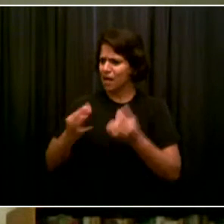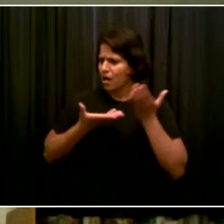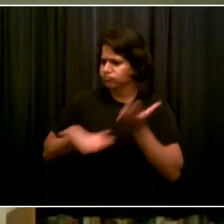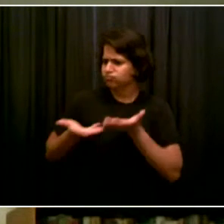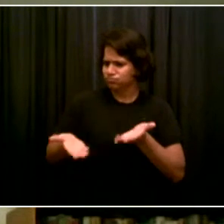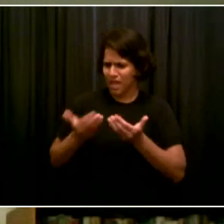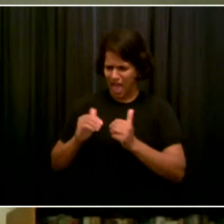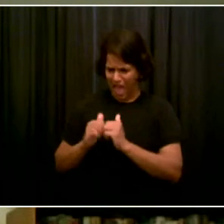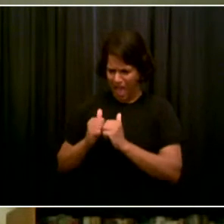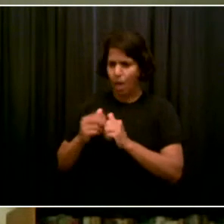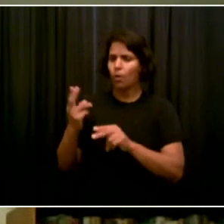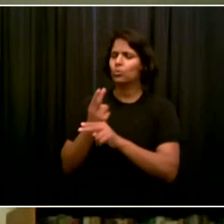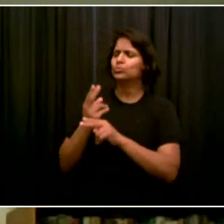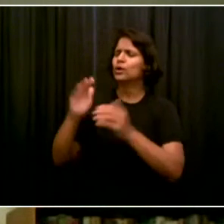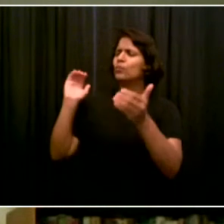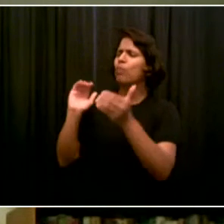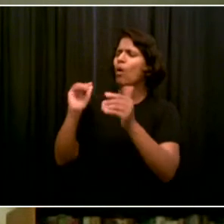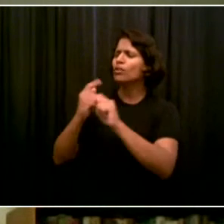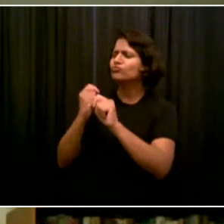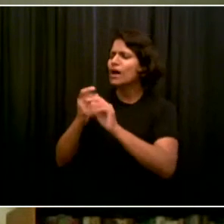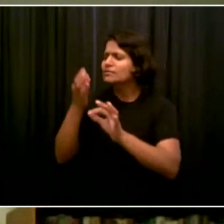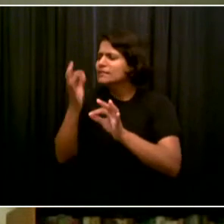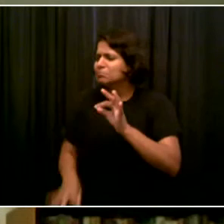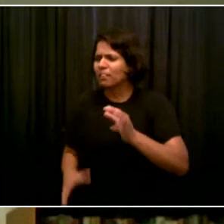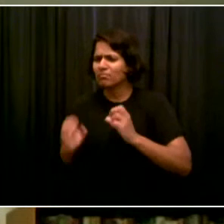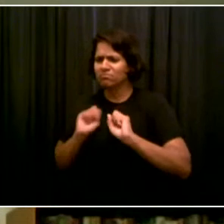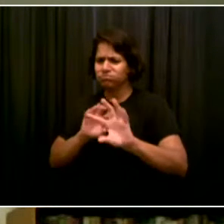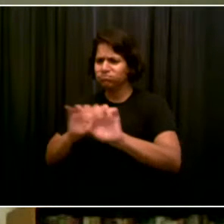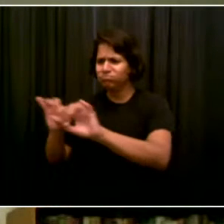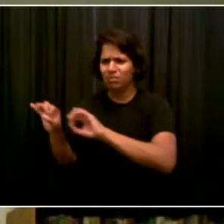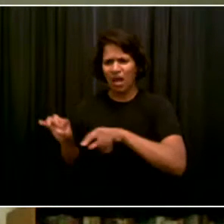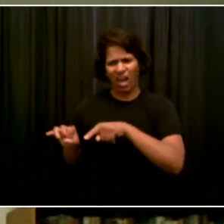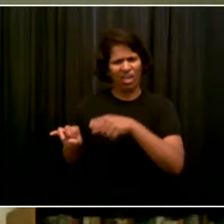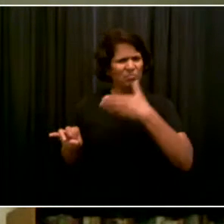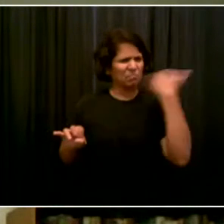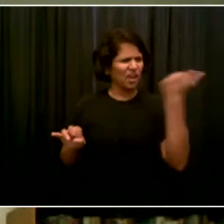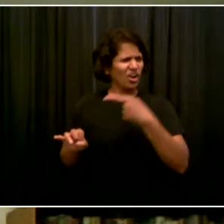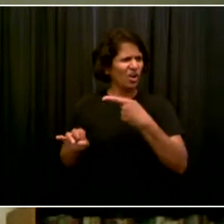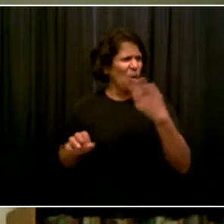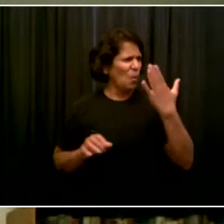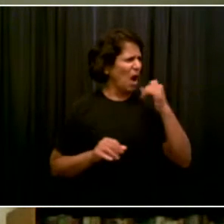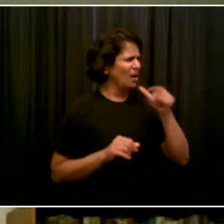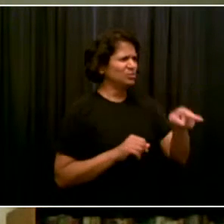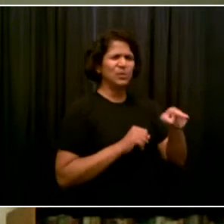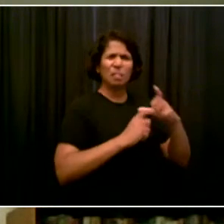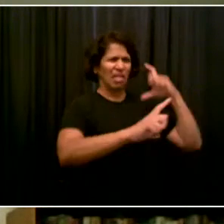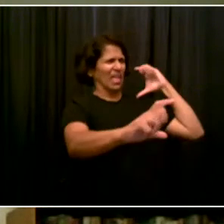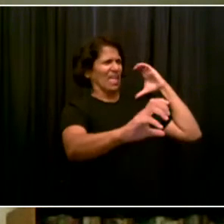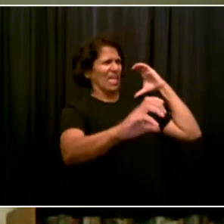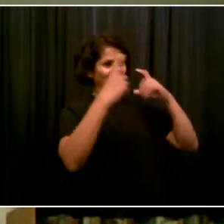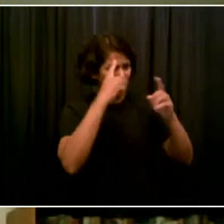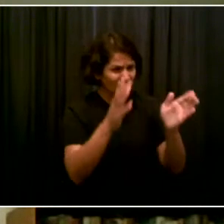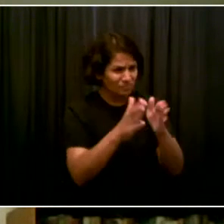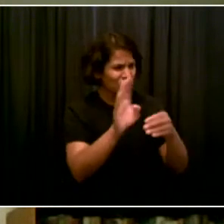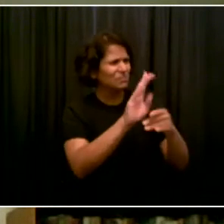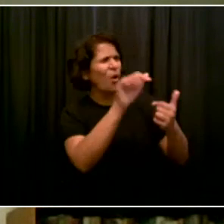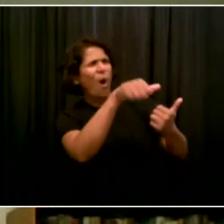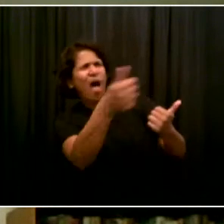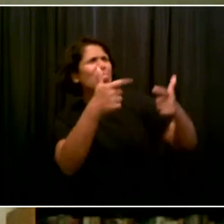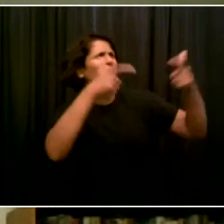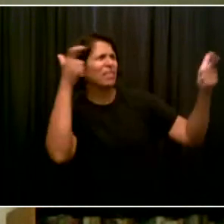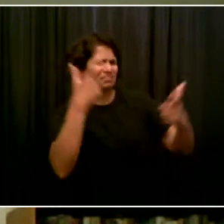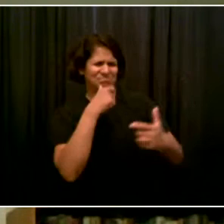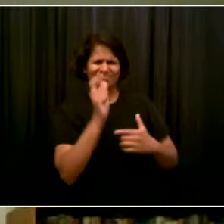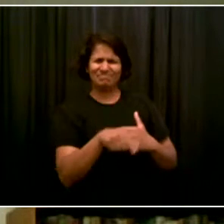First of all, the steps that we're talking about today will give the city and the state and the federal government the opportunity to address